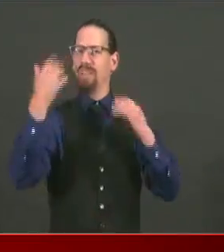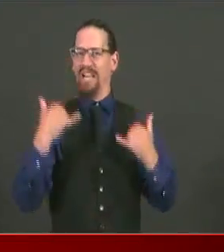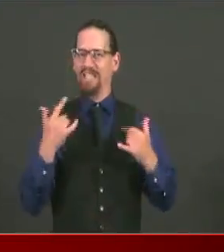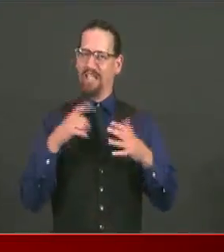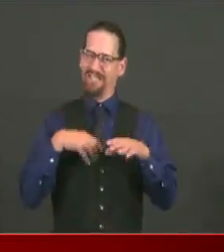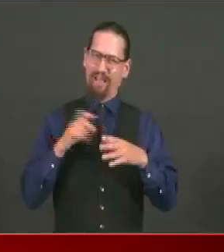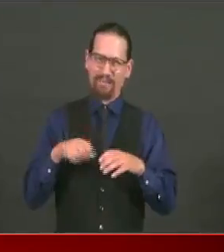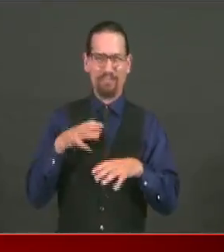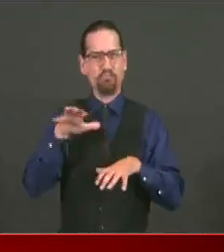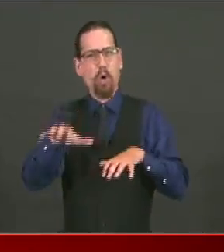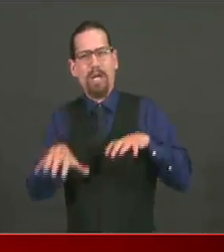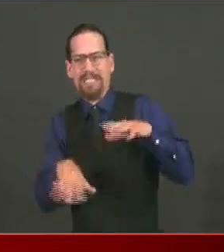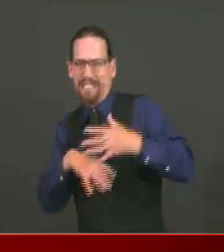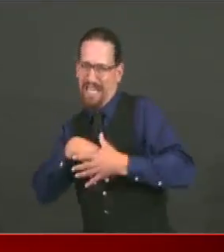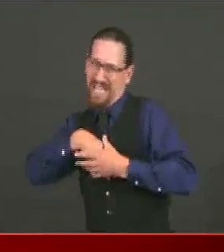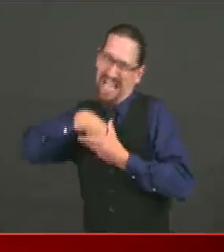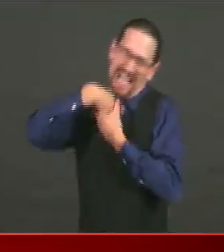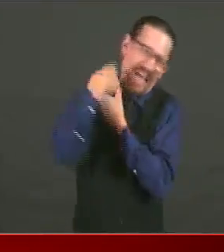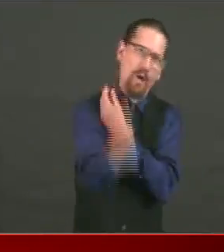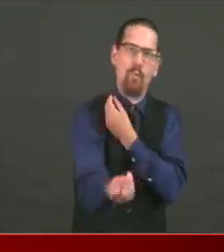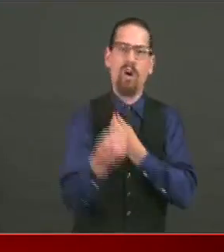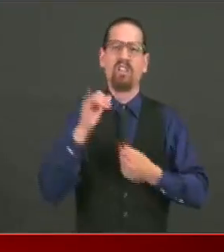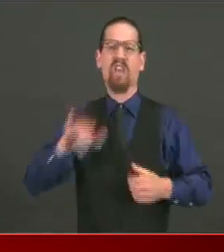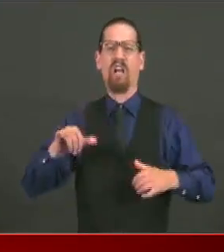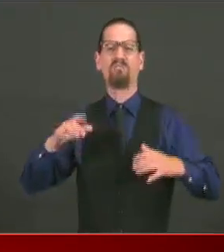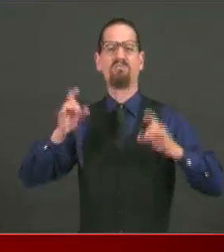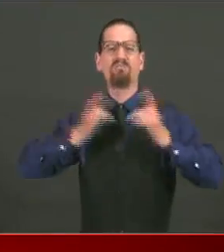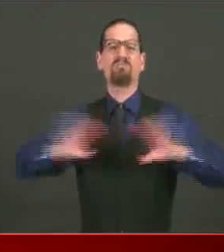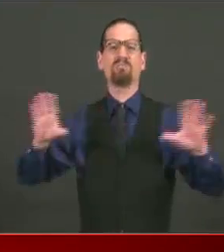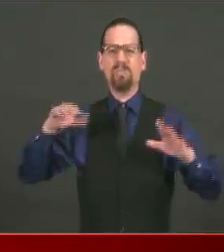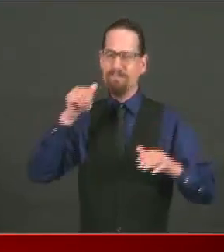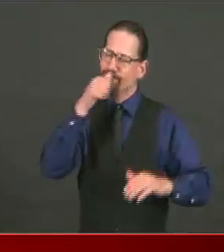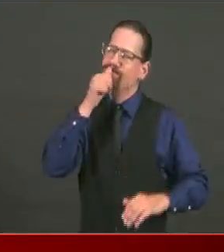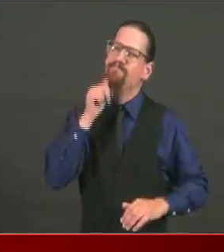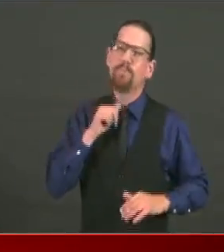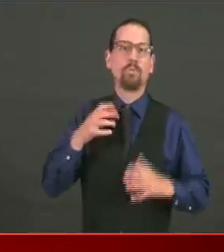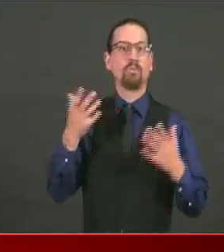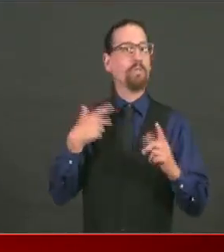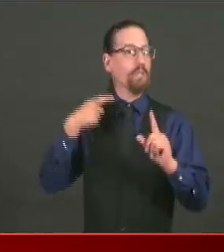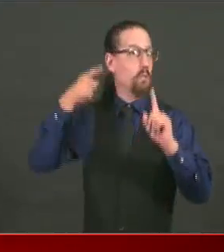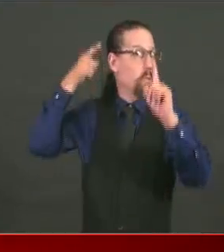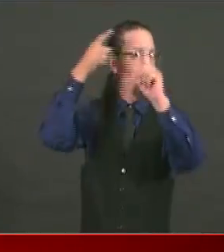ahead, do the hard work of standing up this economy from the ground up,